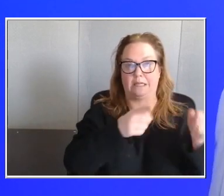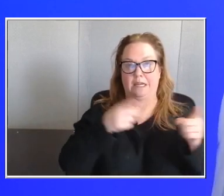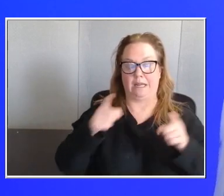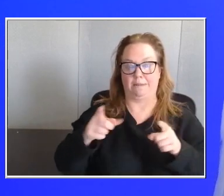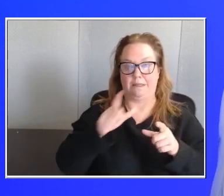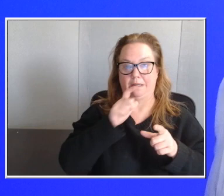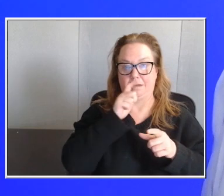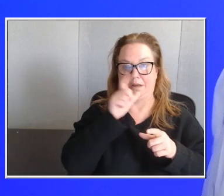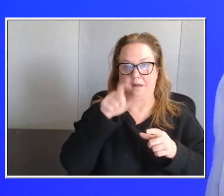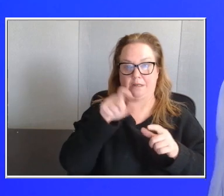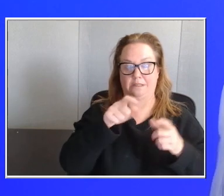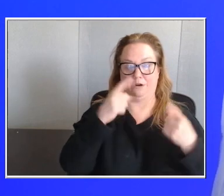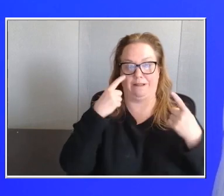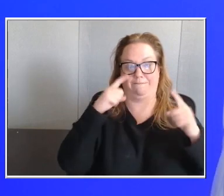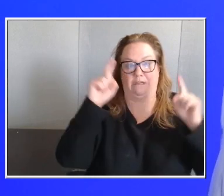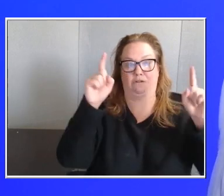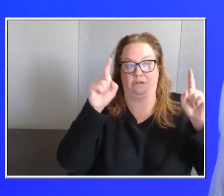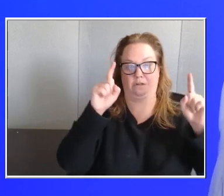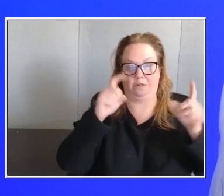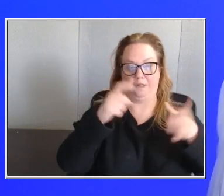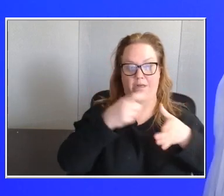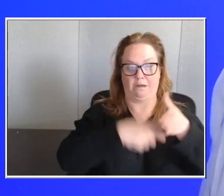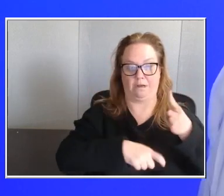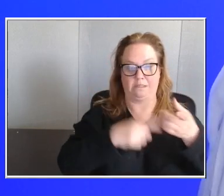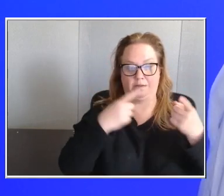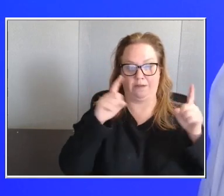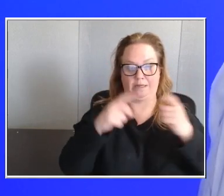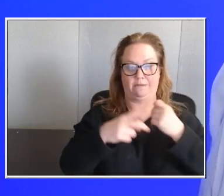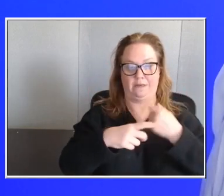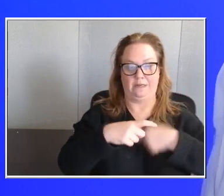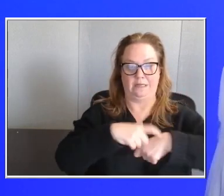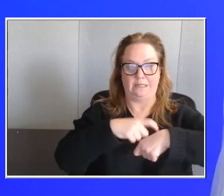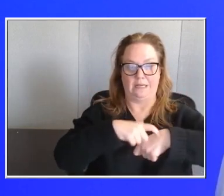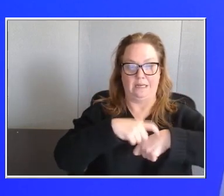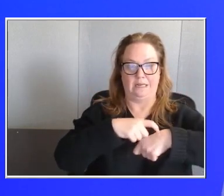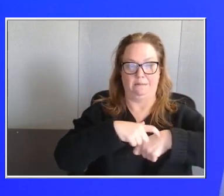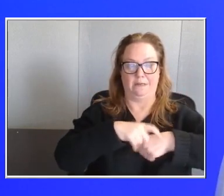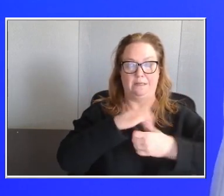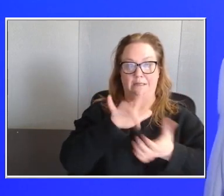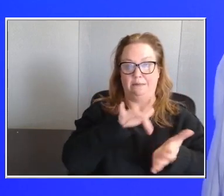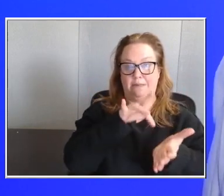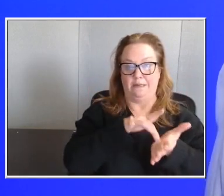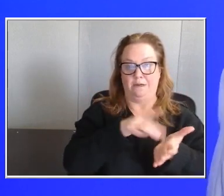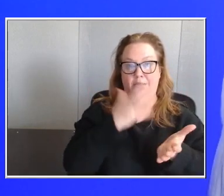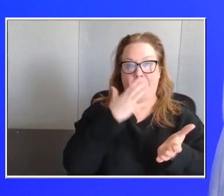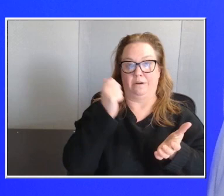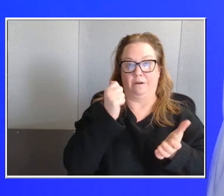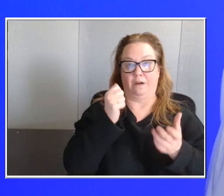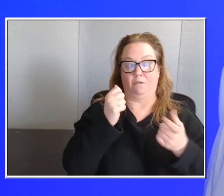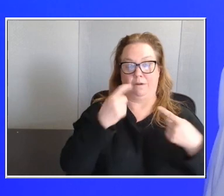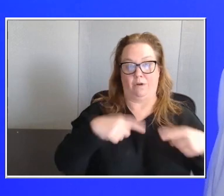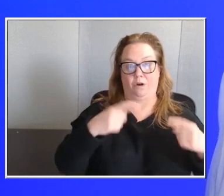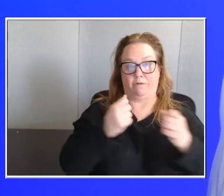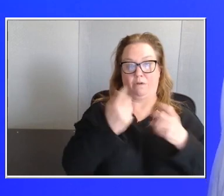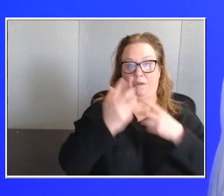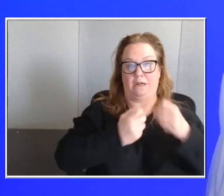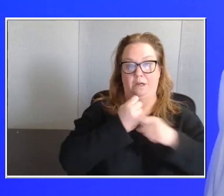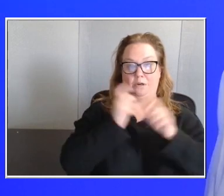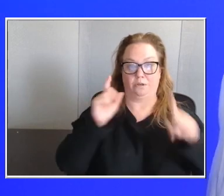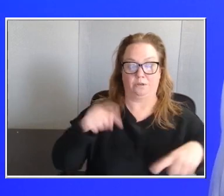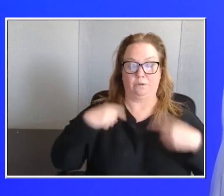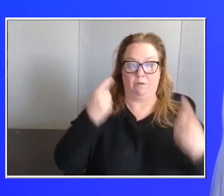necessarily efficient, cost-effective, time-savely, better for everybody. And we've argued for years we want a process that's